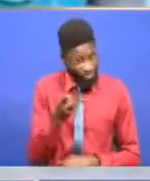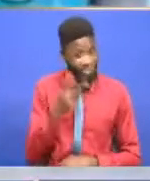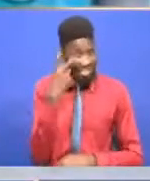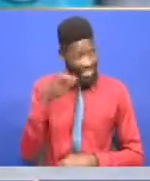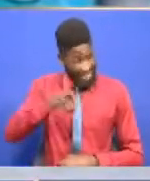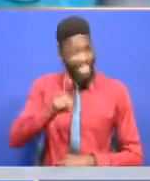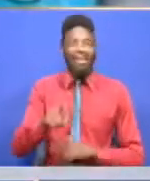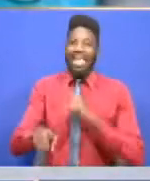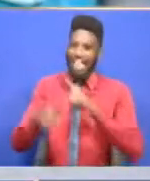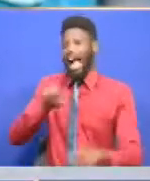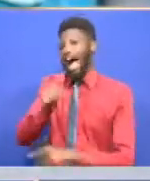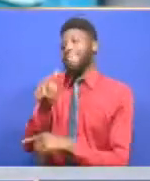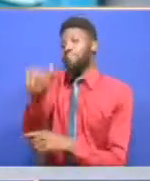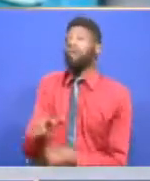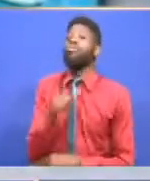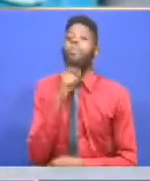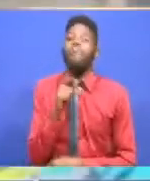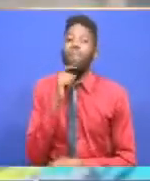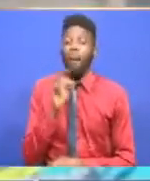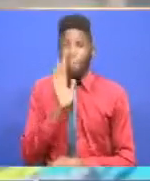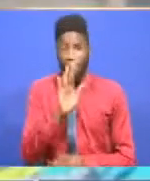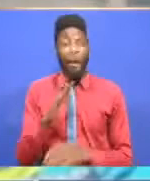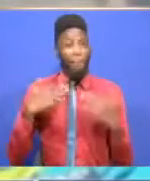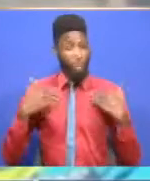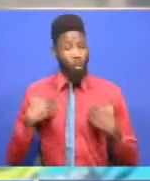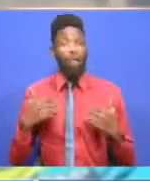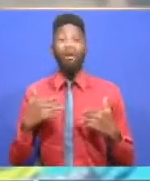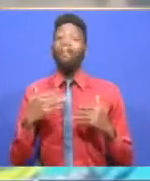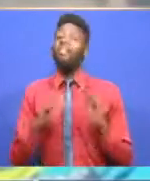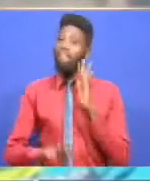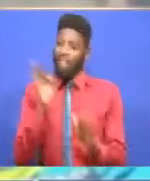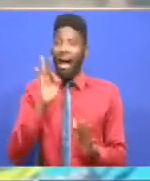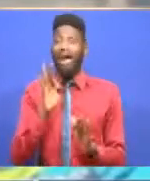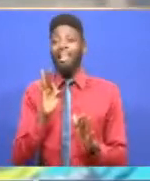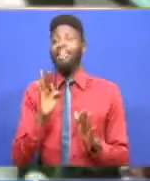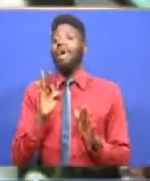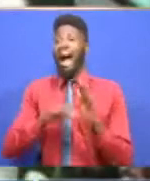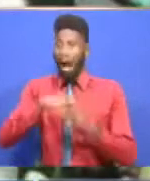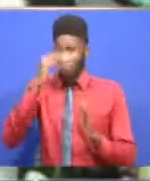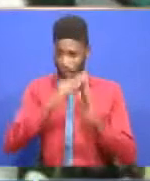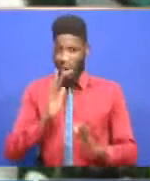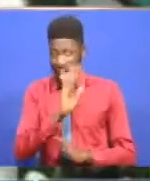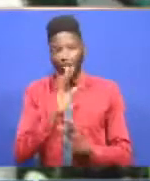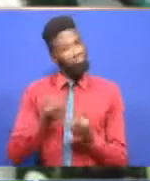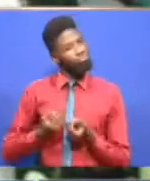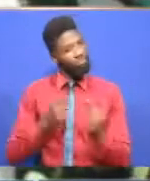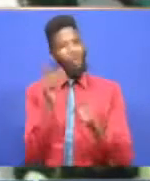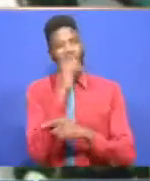behind the murder of a man whose body was found dumped outside his house Friday morning.